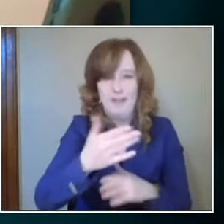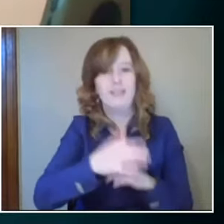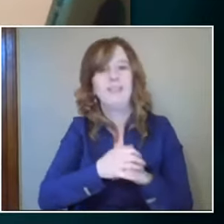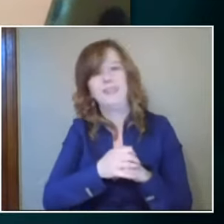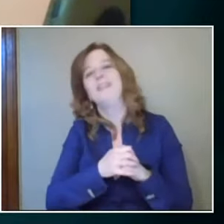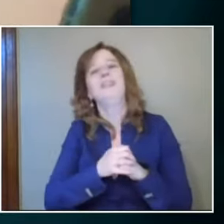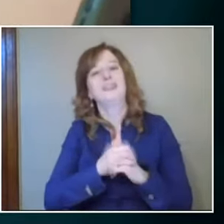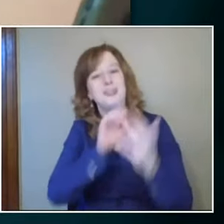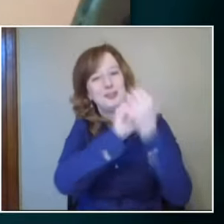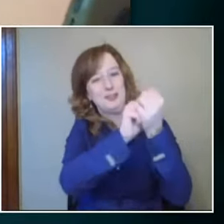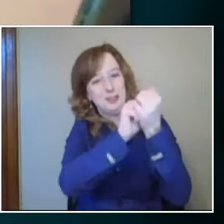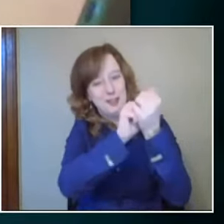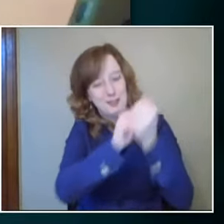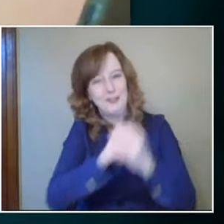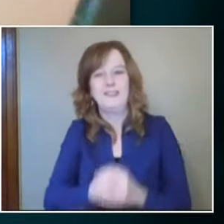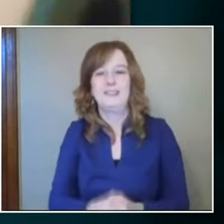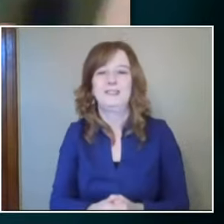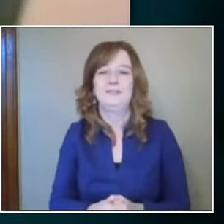Thank you.